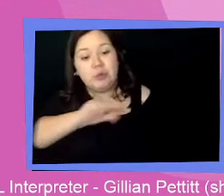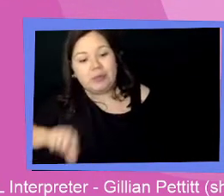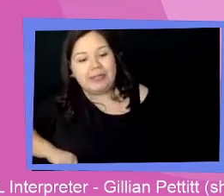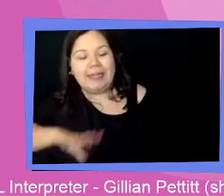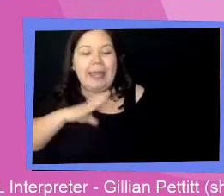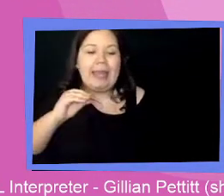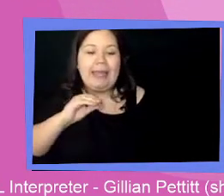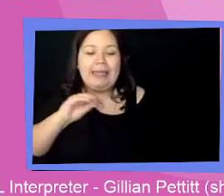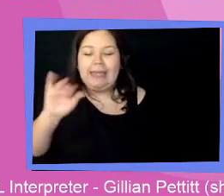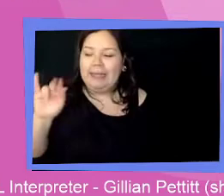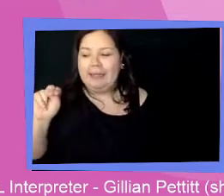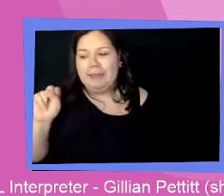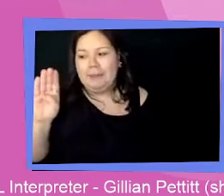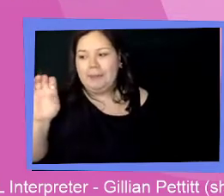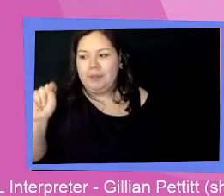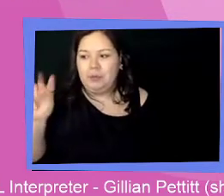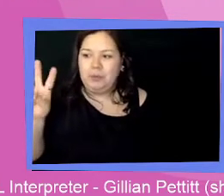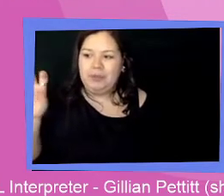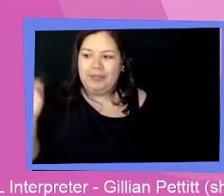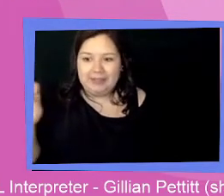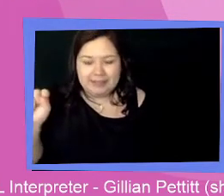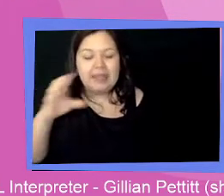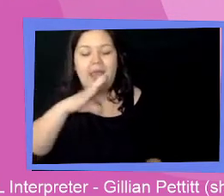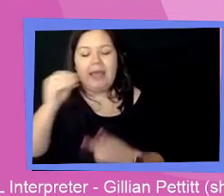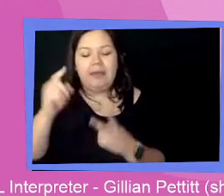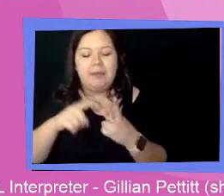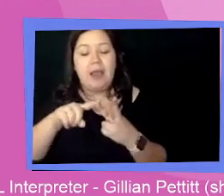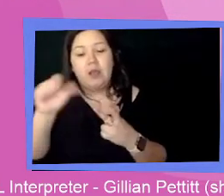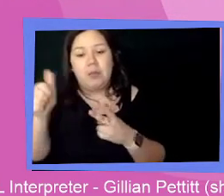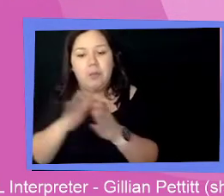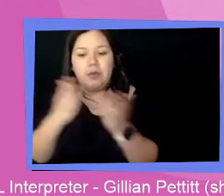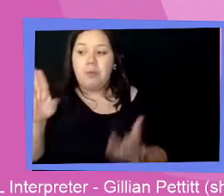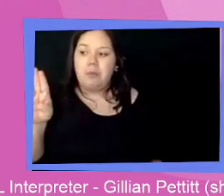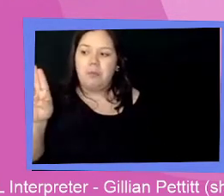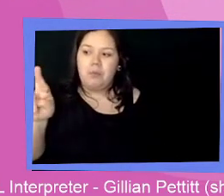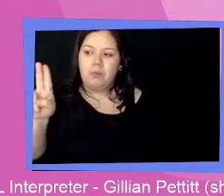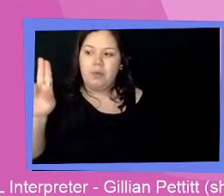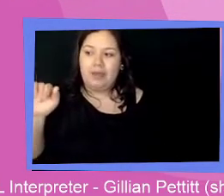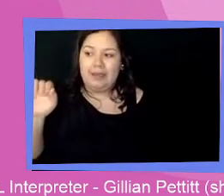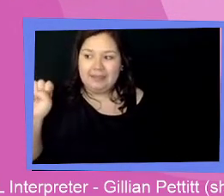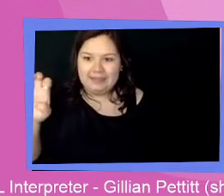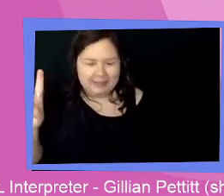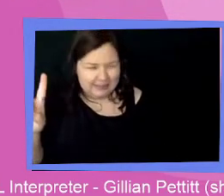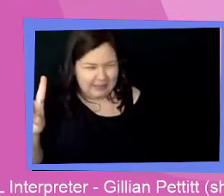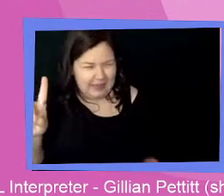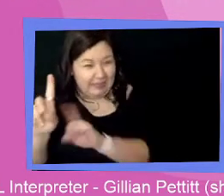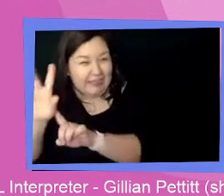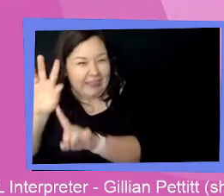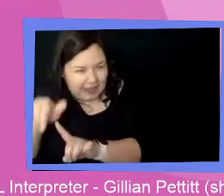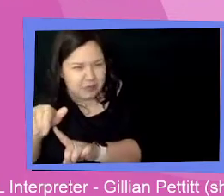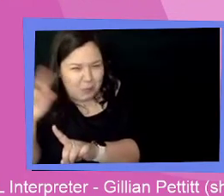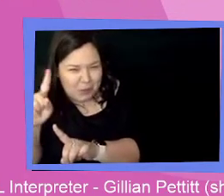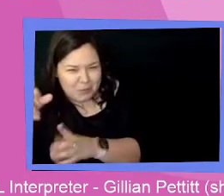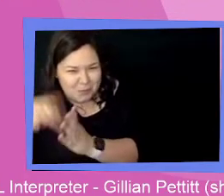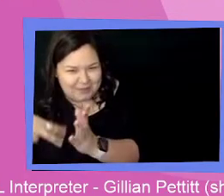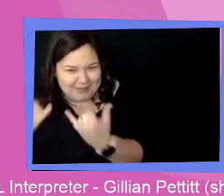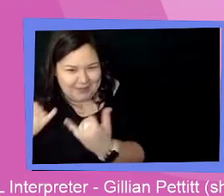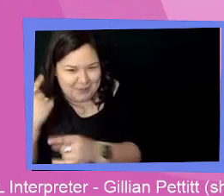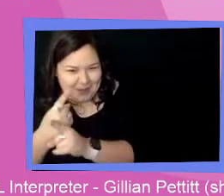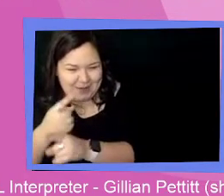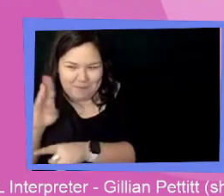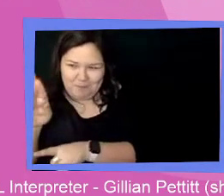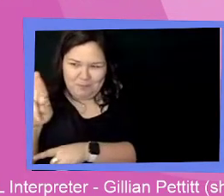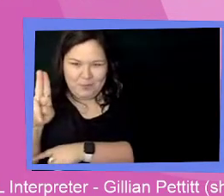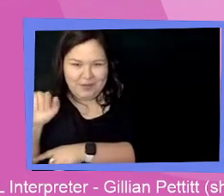well as Bruised. I believe the excerpt is coming from Bruised. And it is,